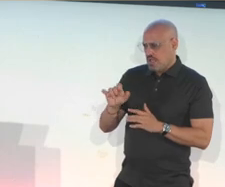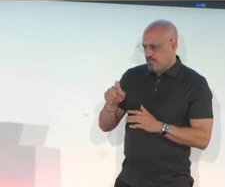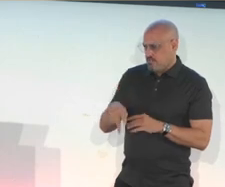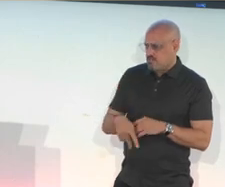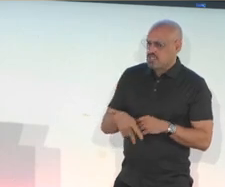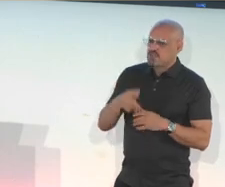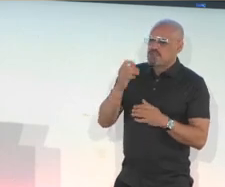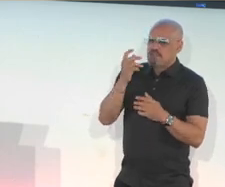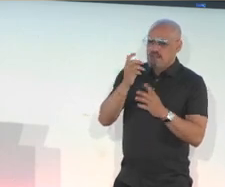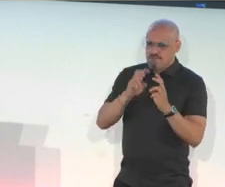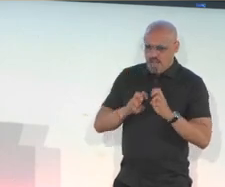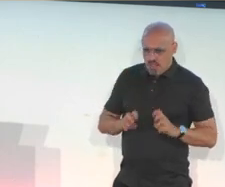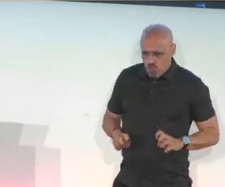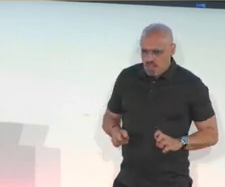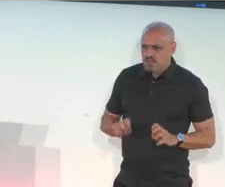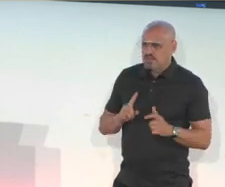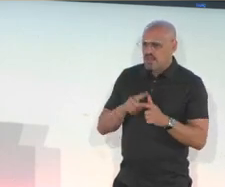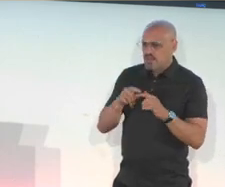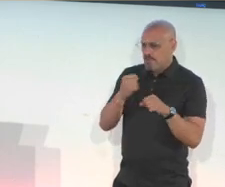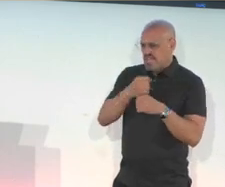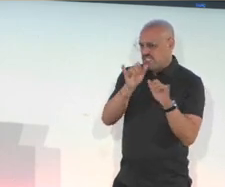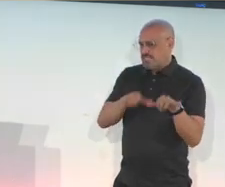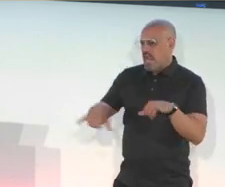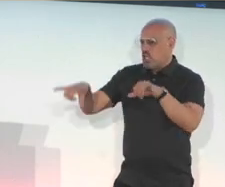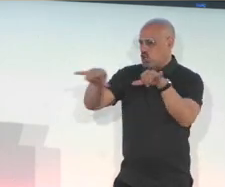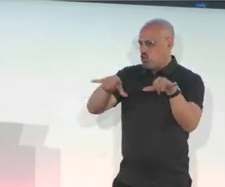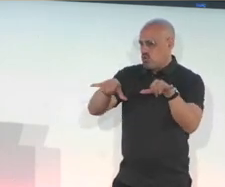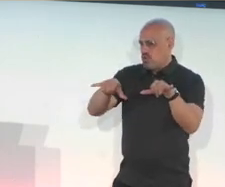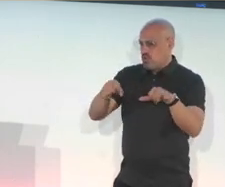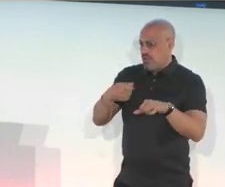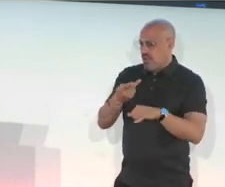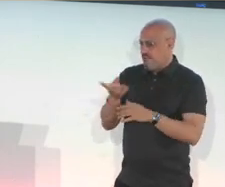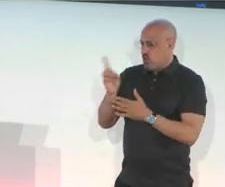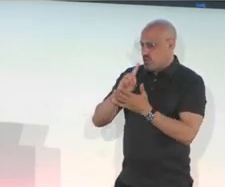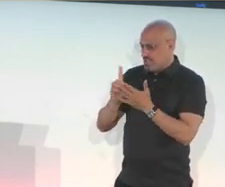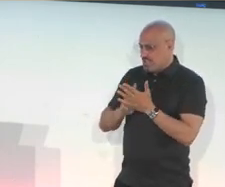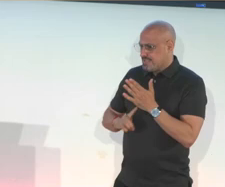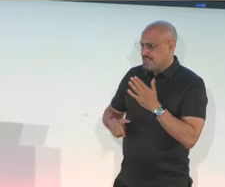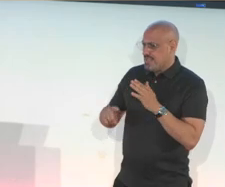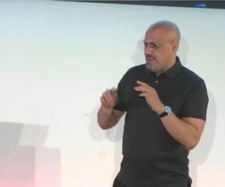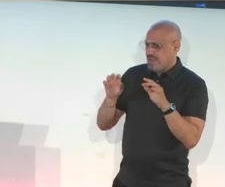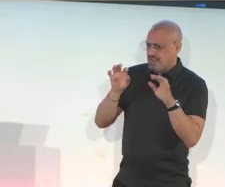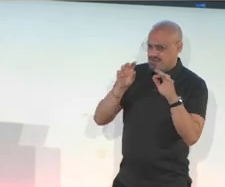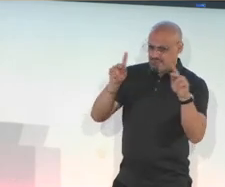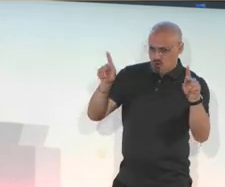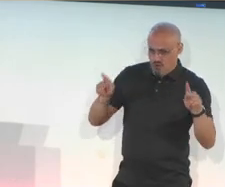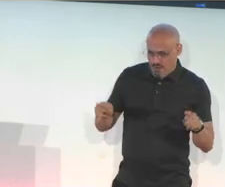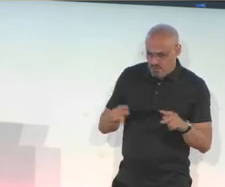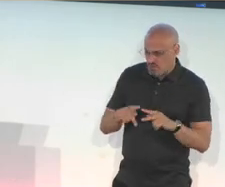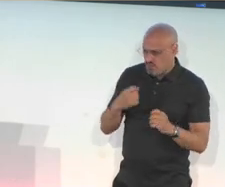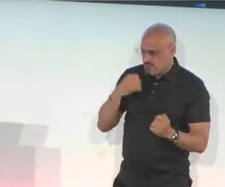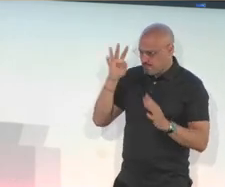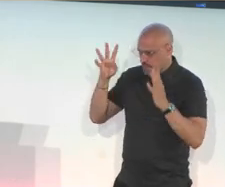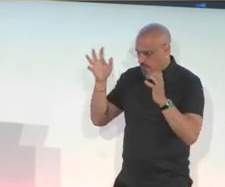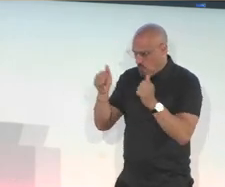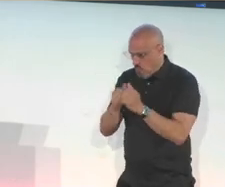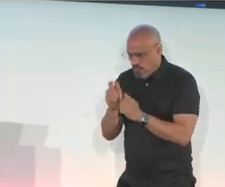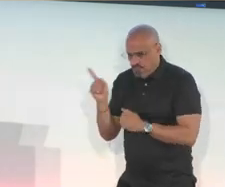it, and then standardize it. There are a number of design parameters that I have come up with.